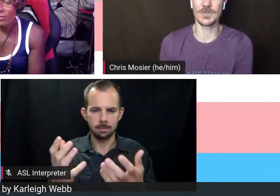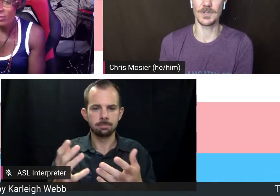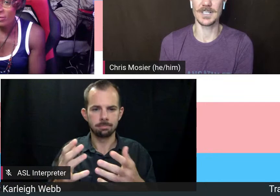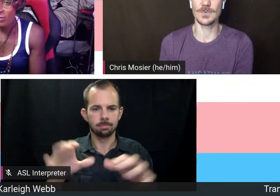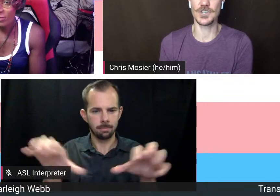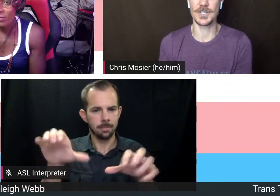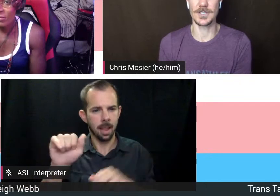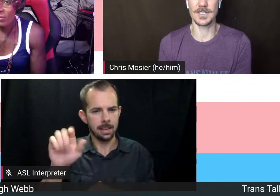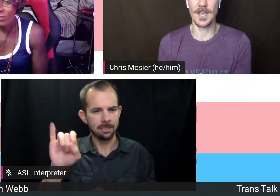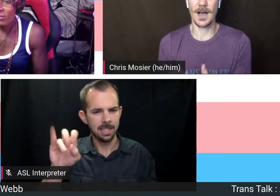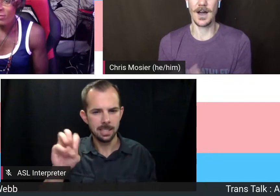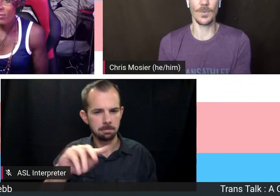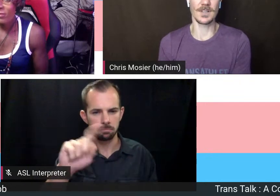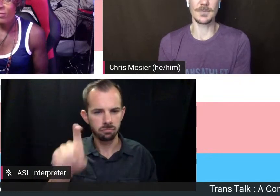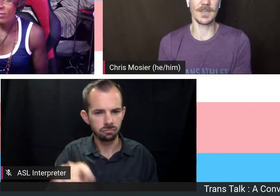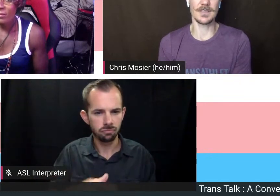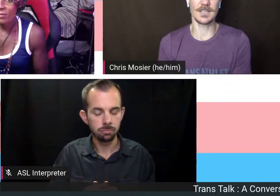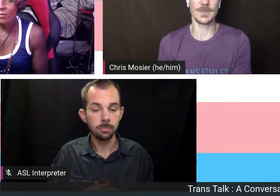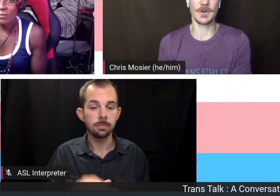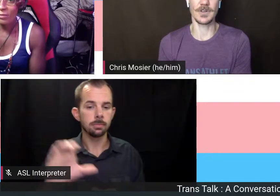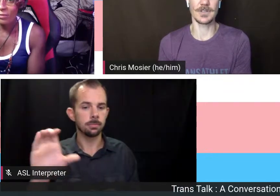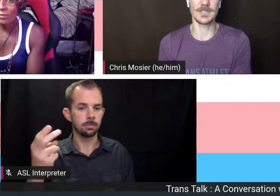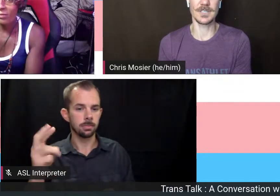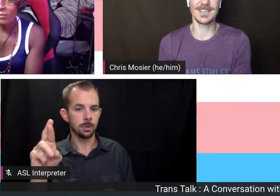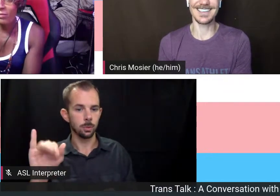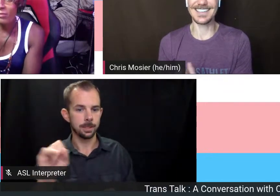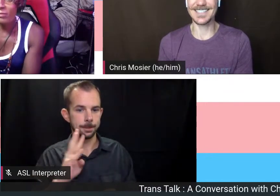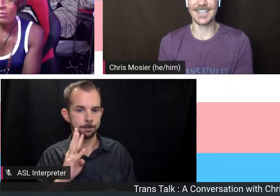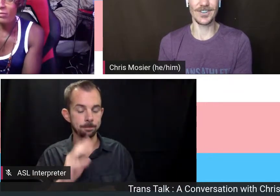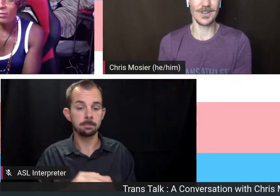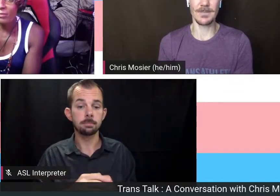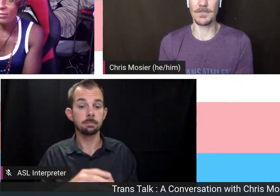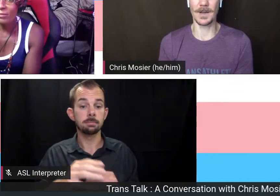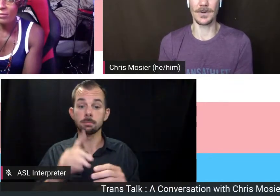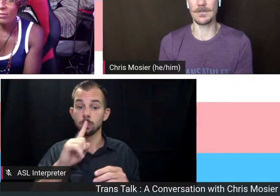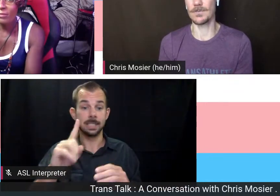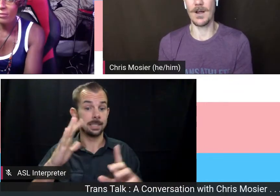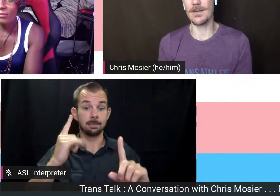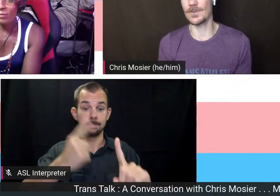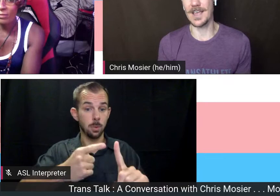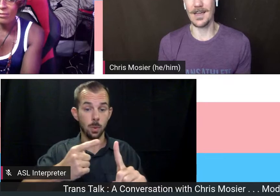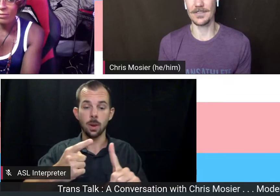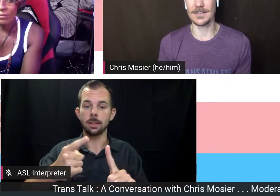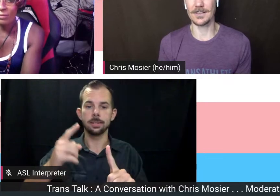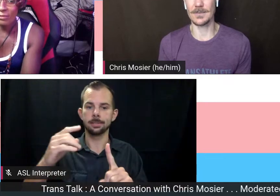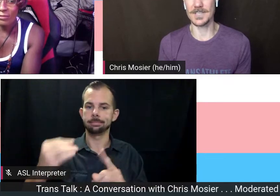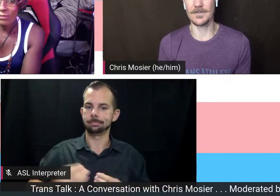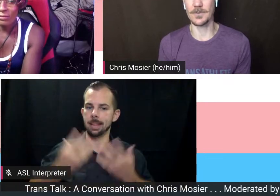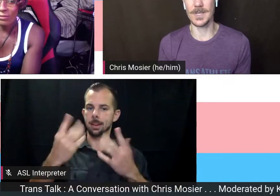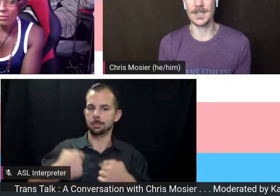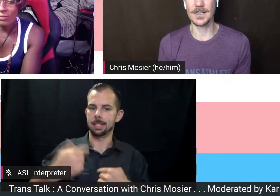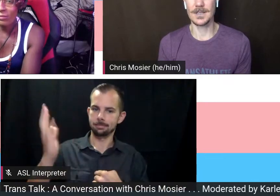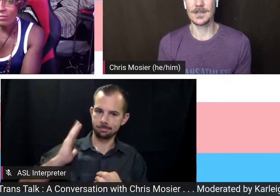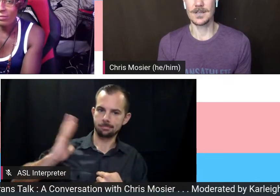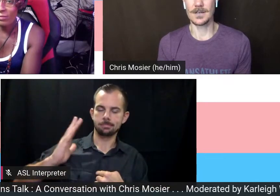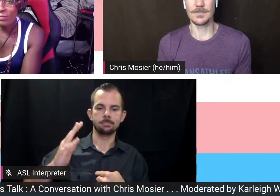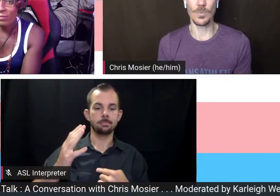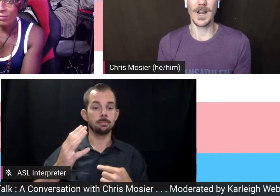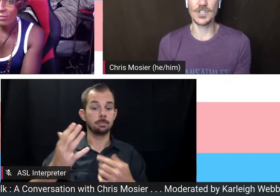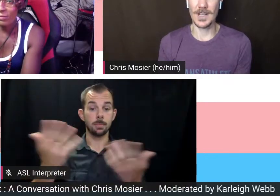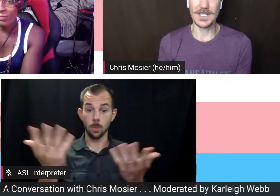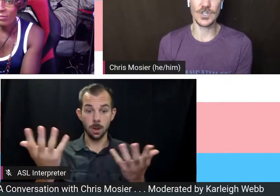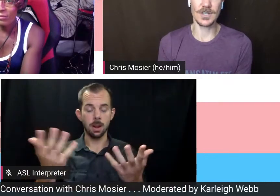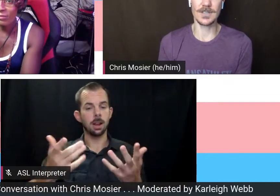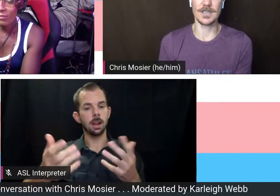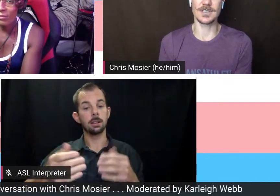it in the first place, which is I want to make the experience easier and better for every athlete that comes after me.